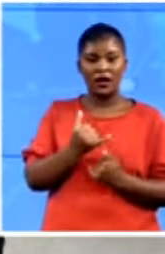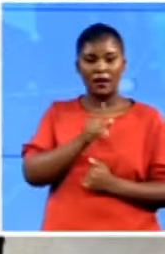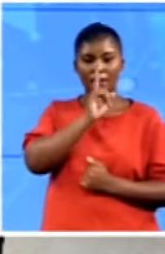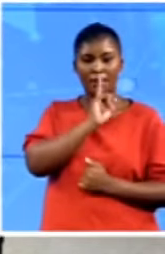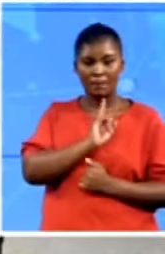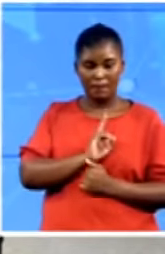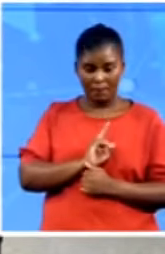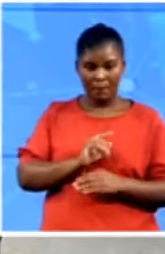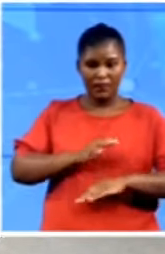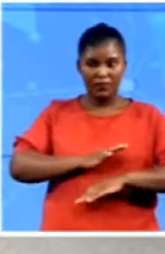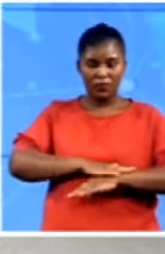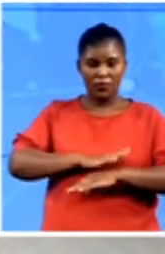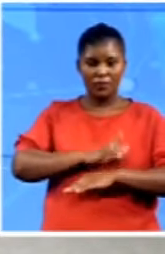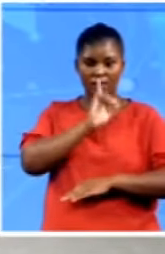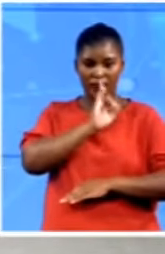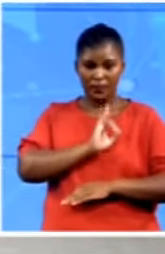moments. And